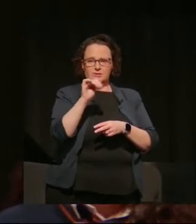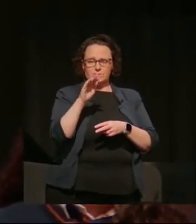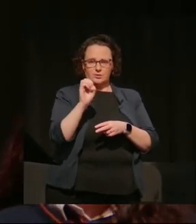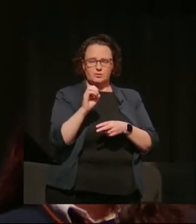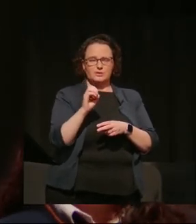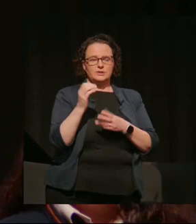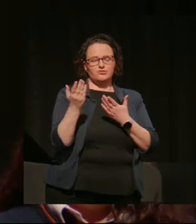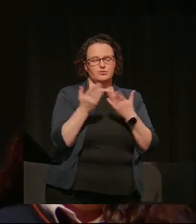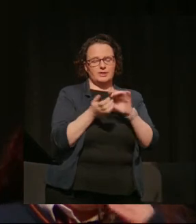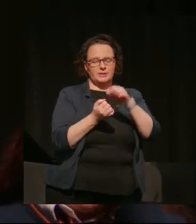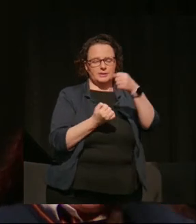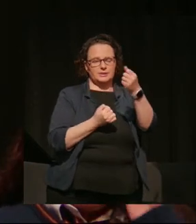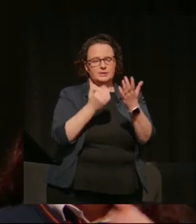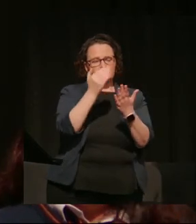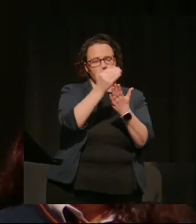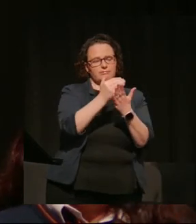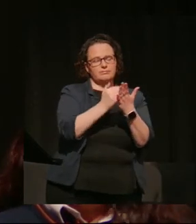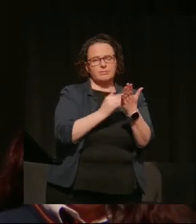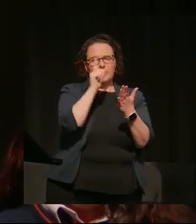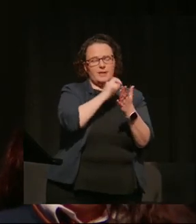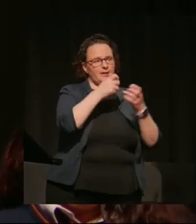names.